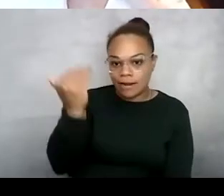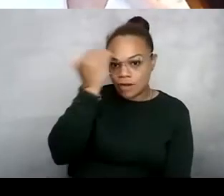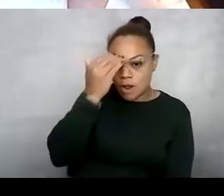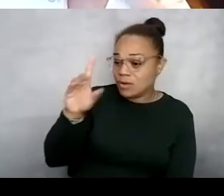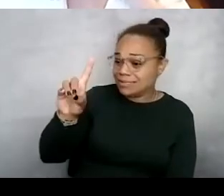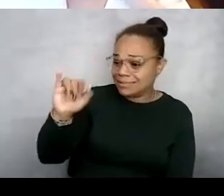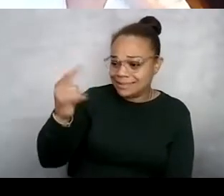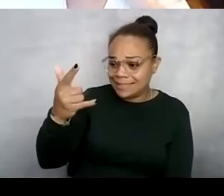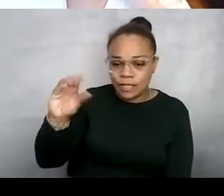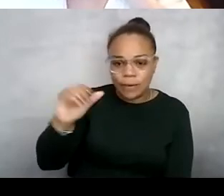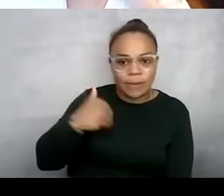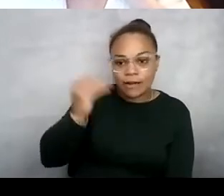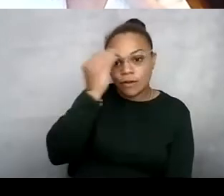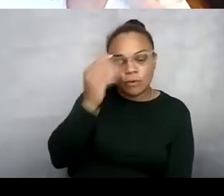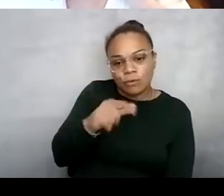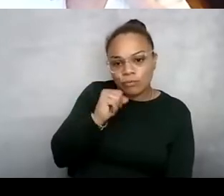but